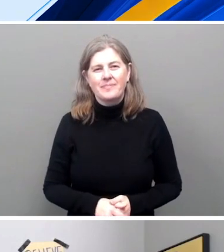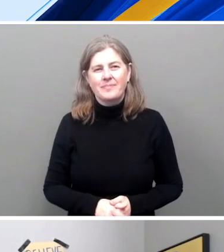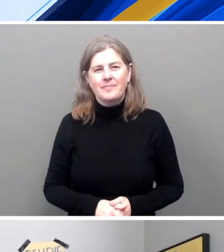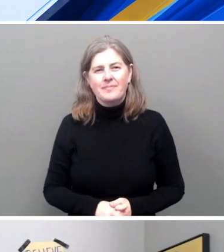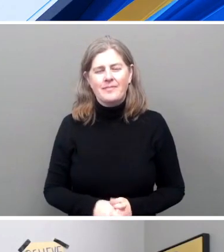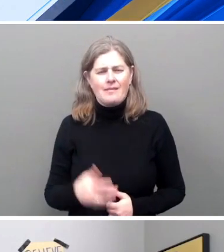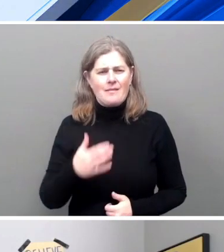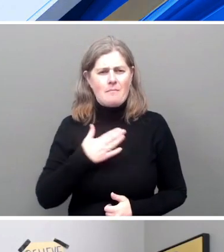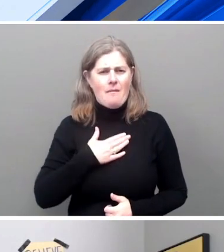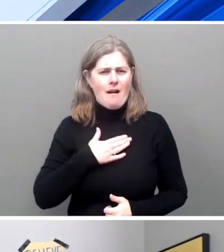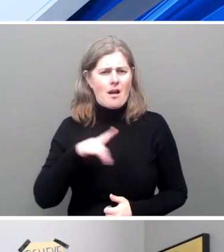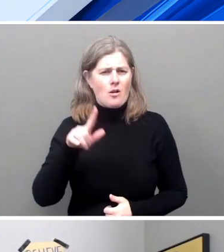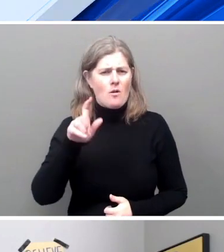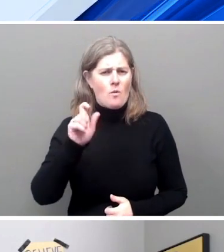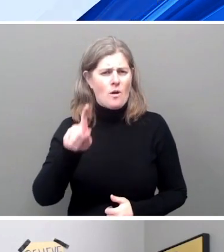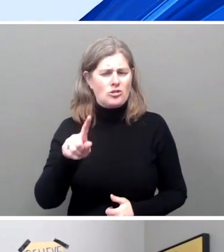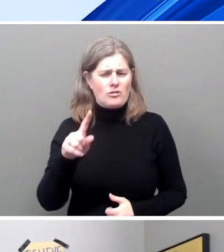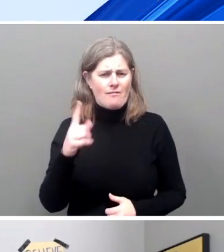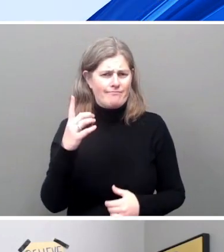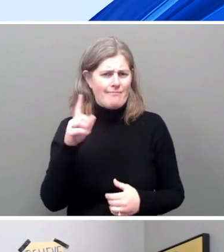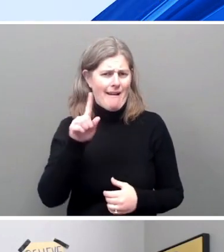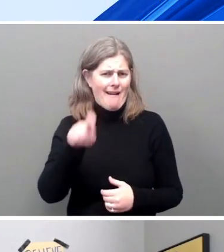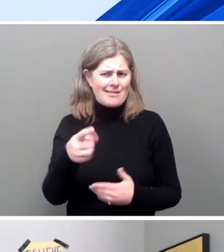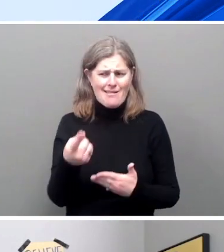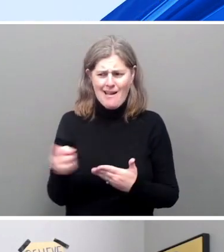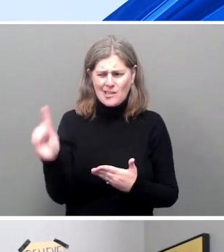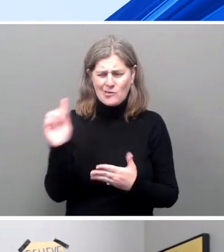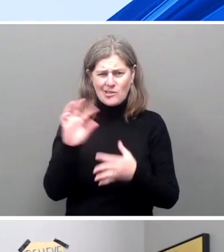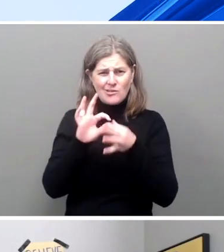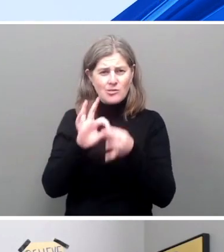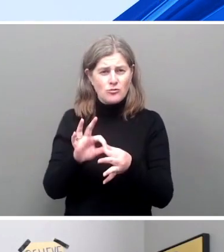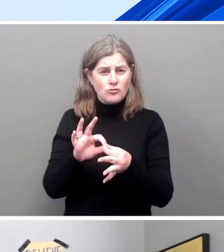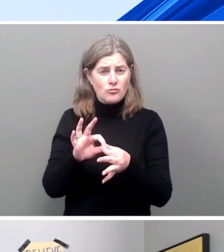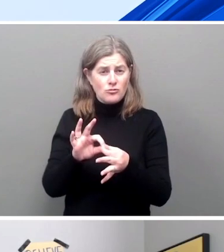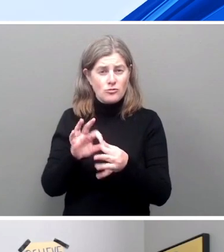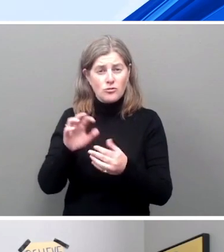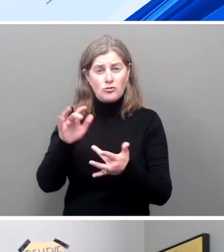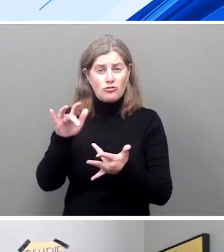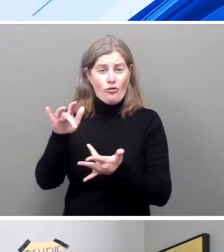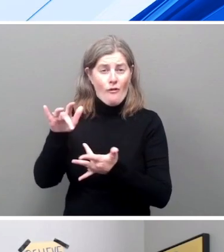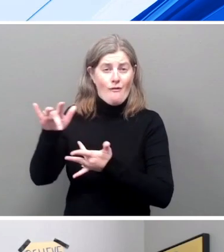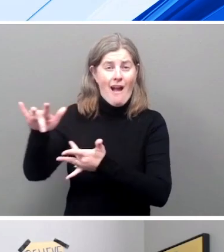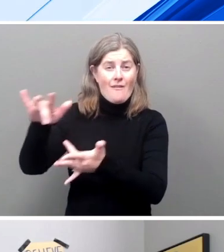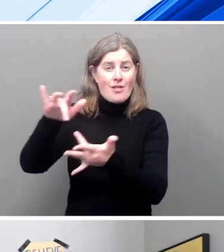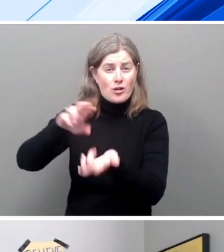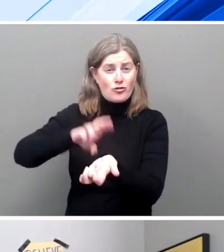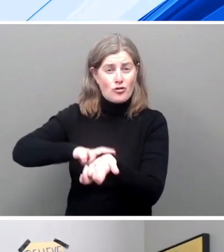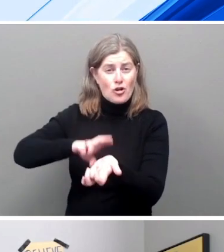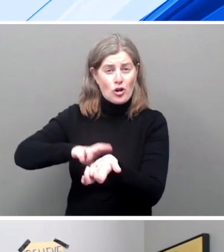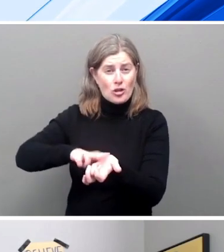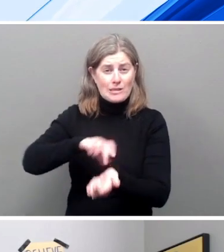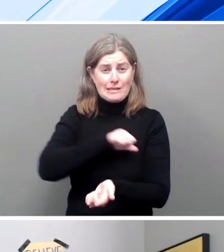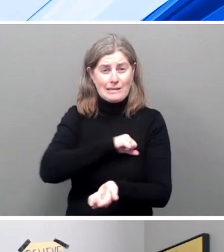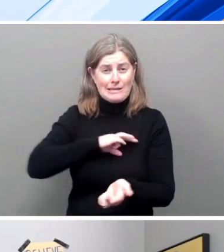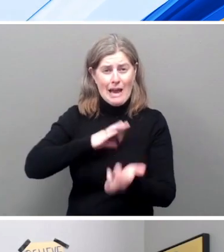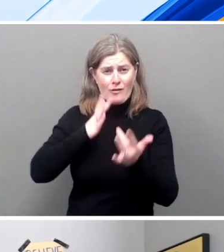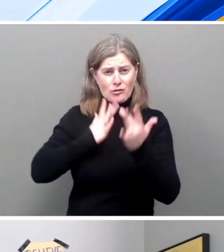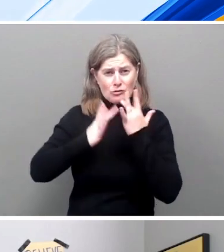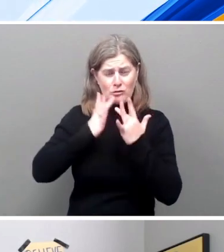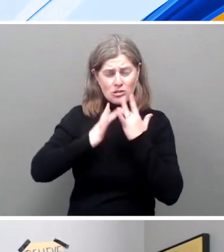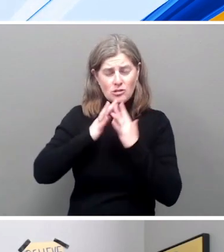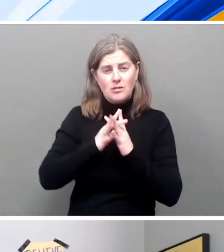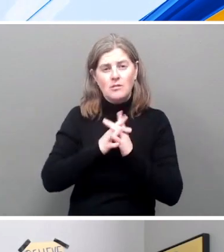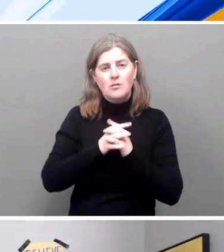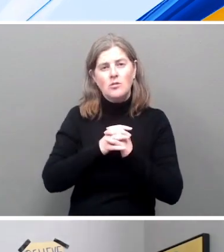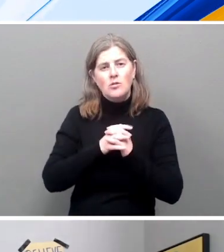question I had asked the last time around the traveling nurse market, the staff shortages. And it was